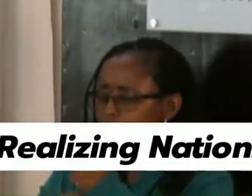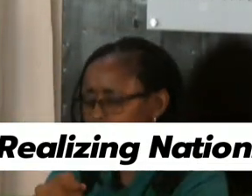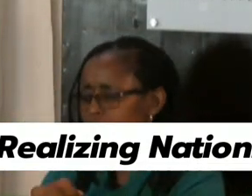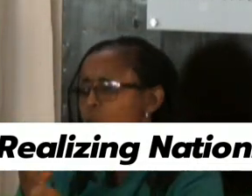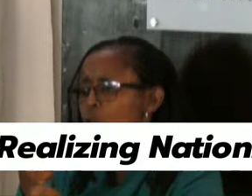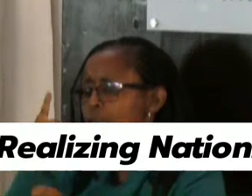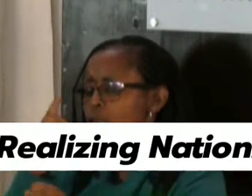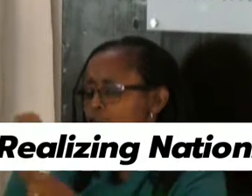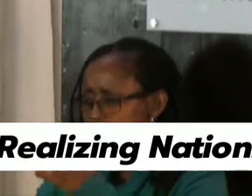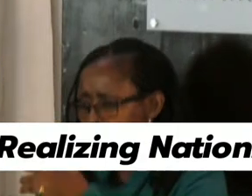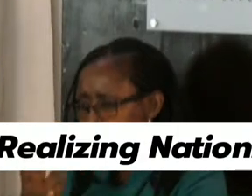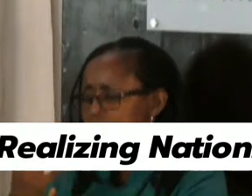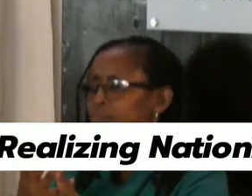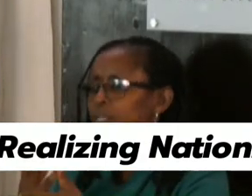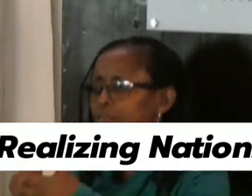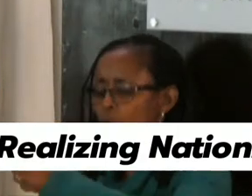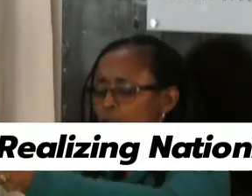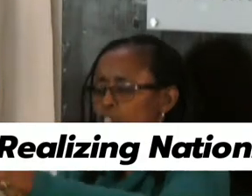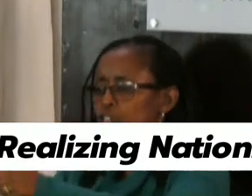framework